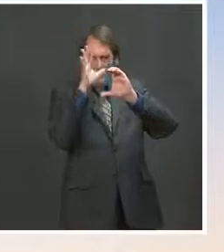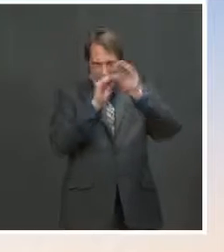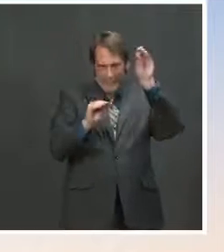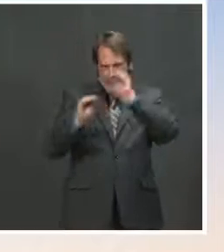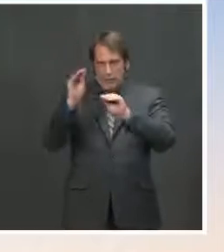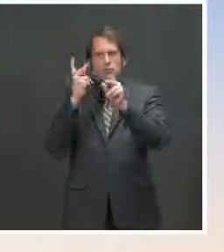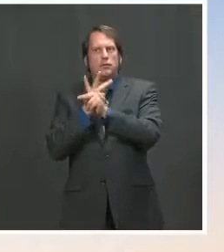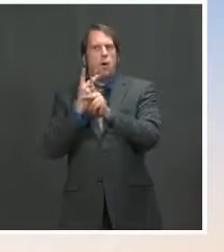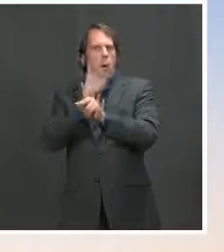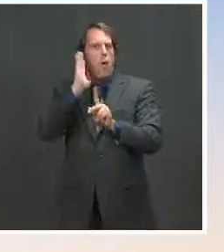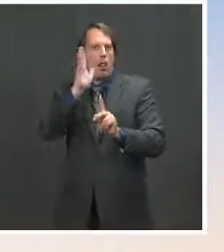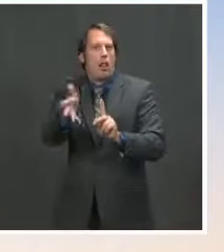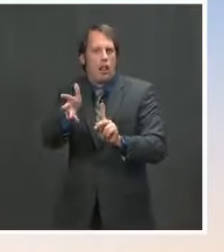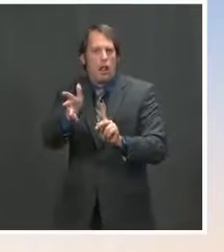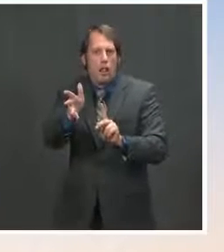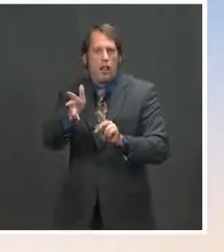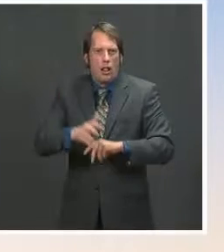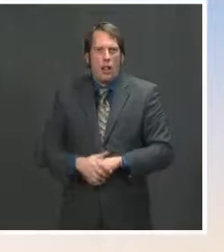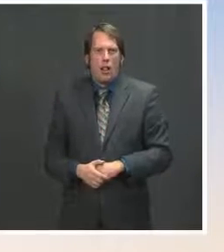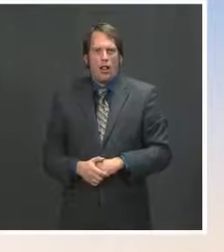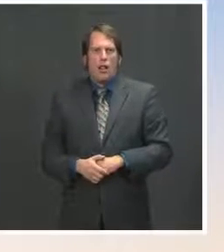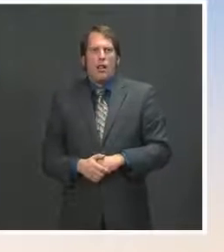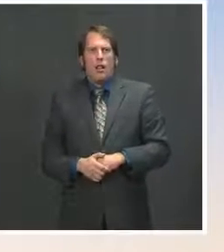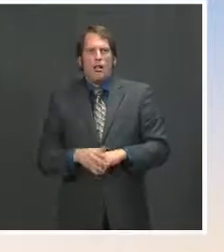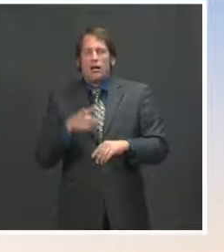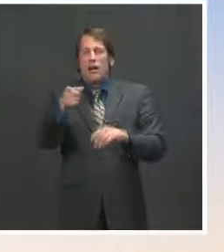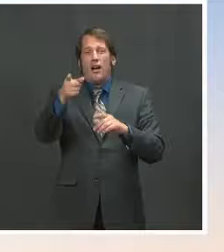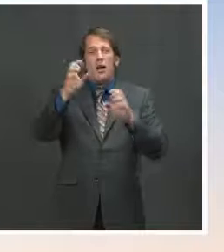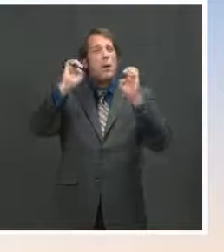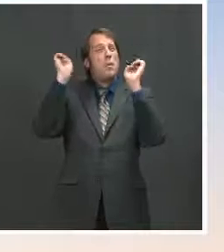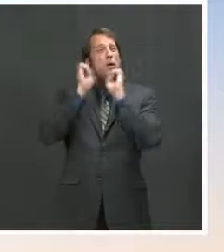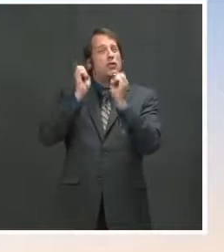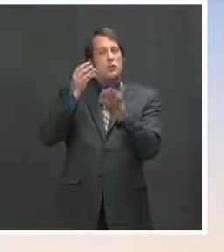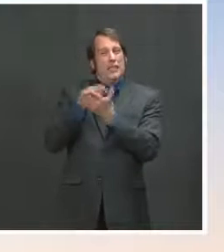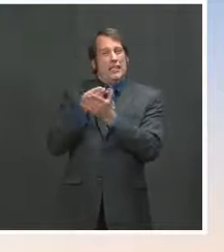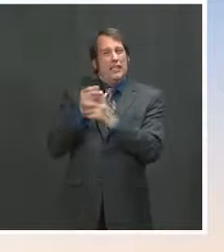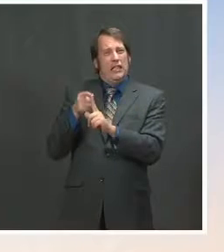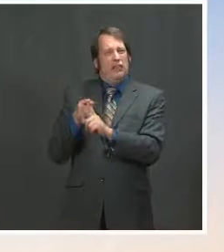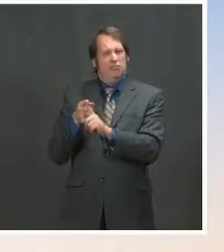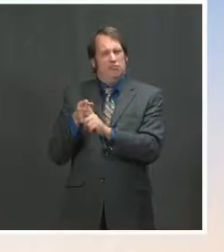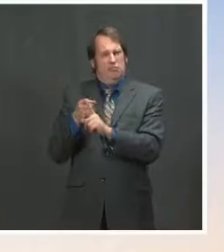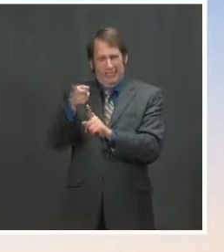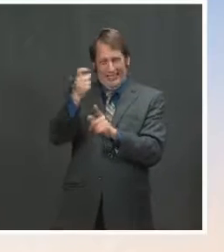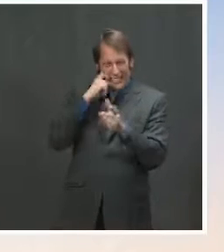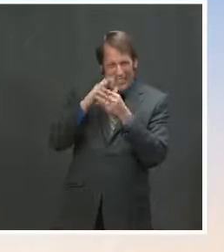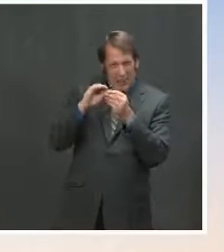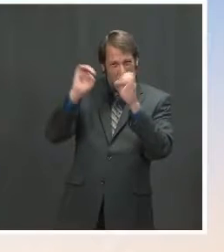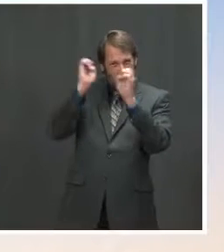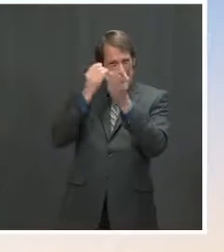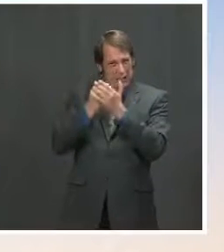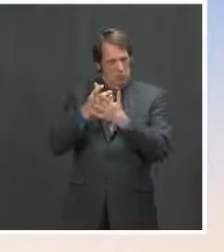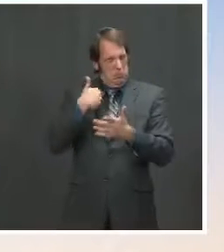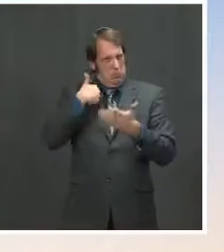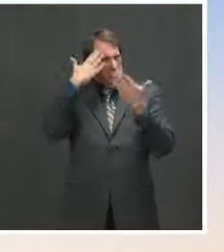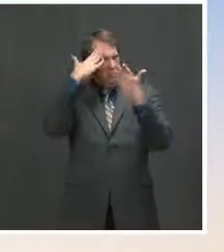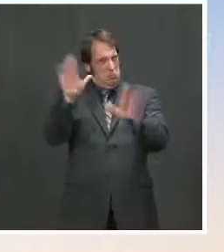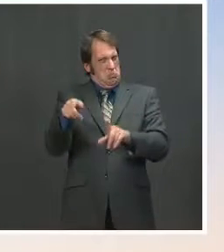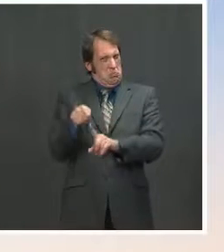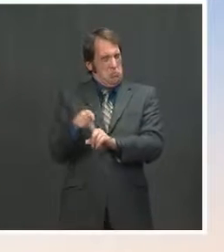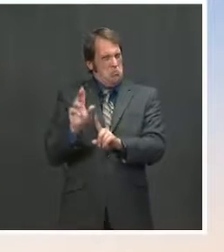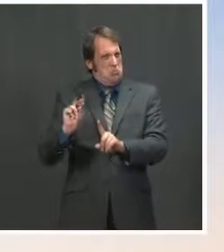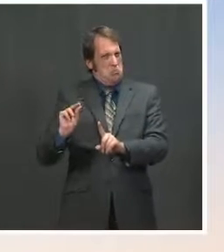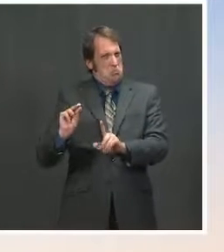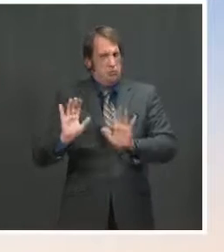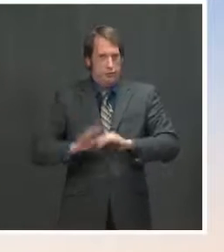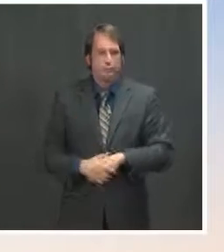an emergency supplemental, I'm not aware of that consideration, but I'll check on that for you and others who I'm sure are interested. Can I jump in real quick? Are we still on track for the 1 o'clock